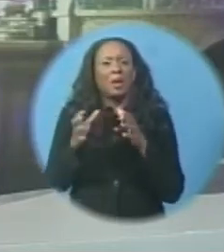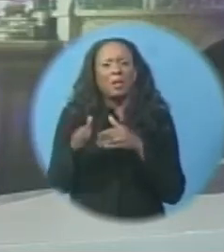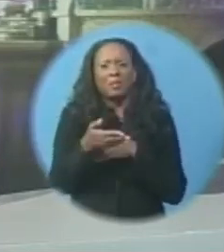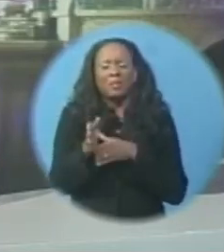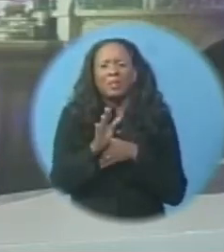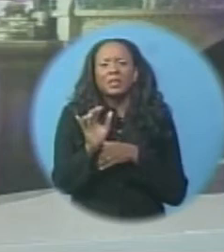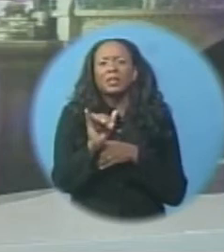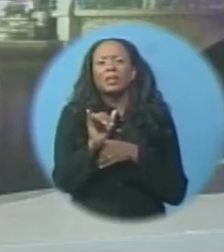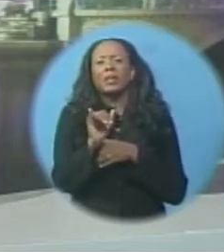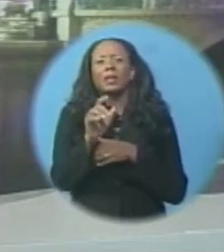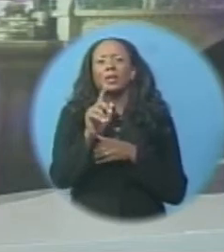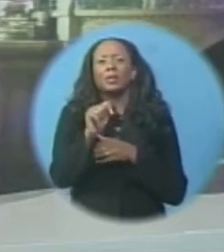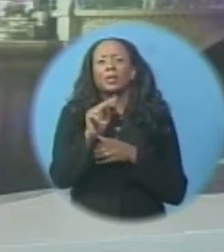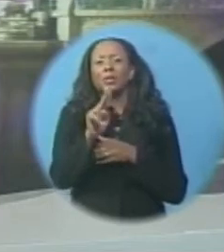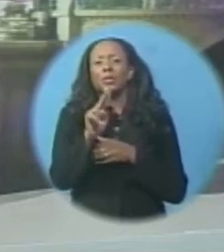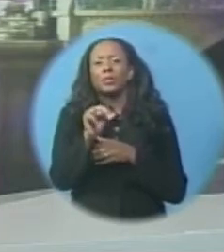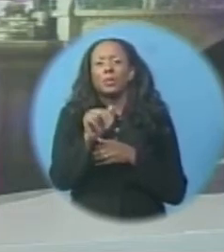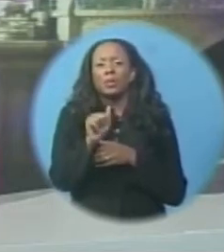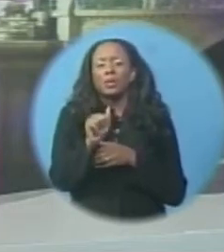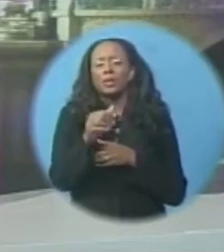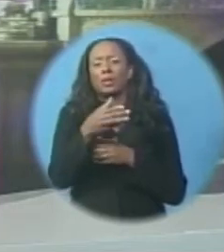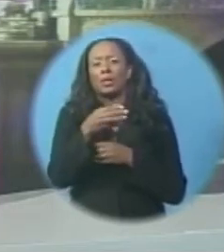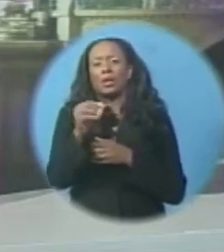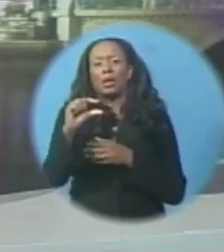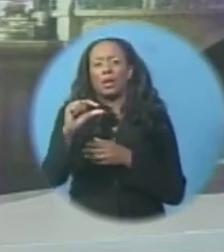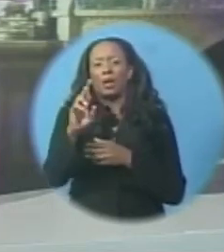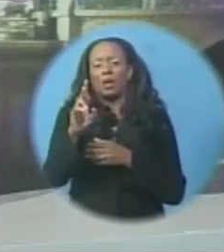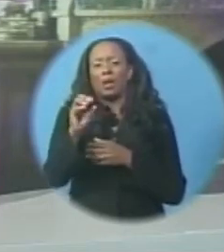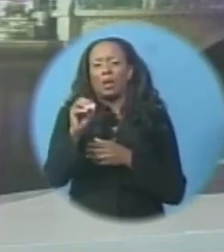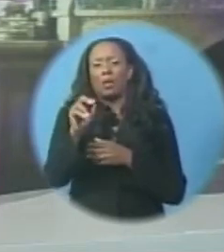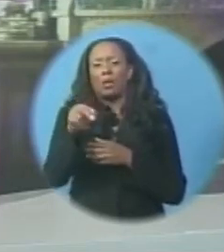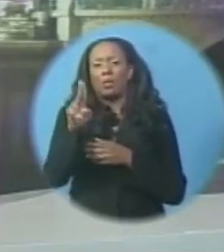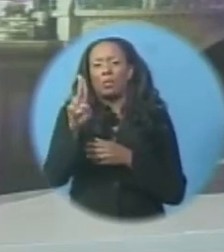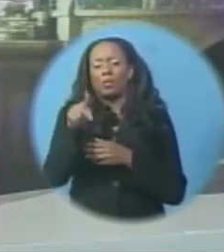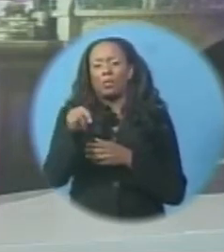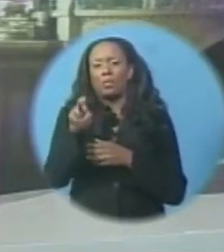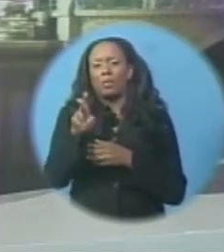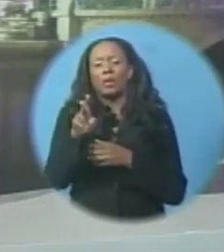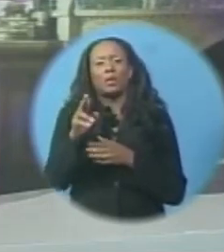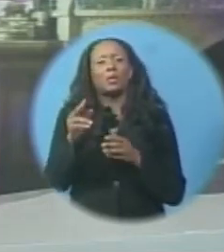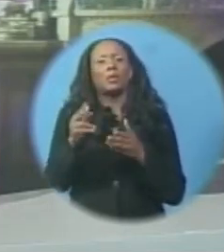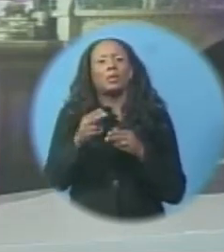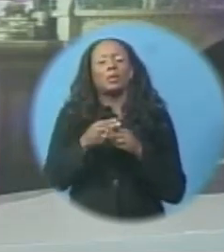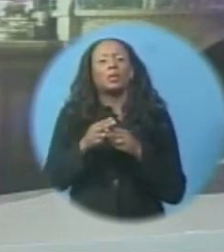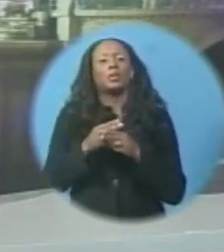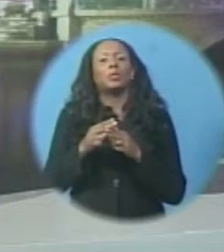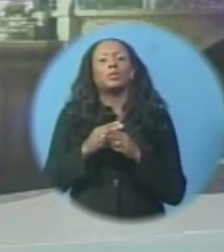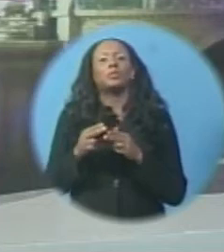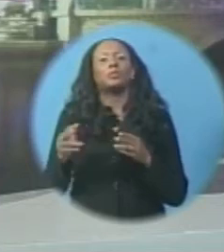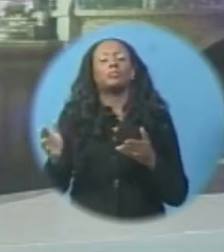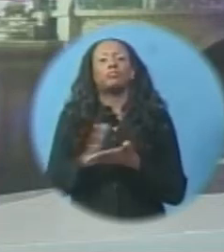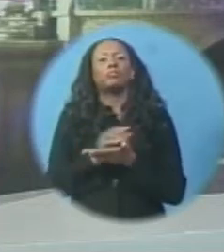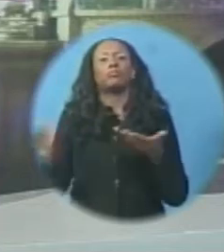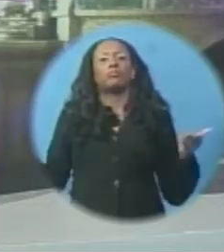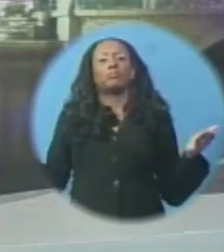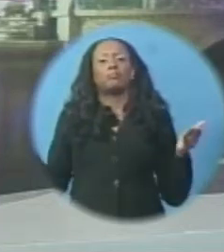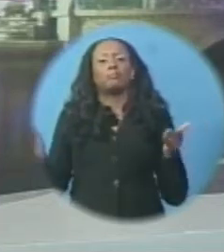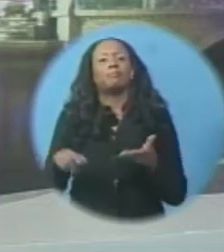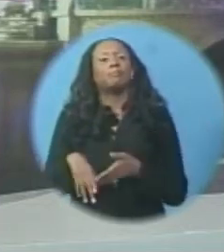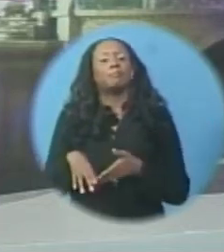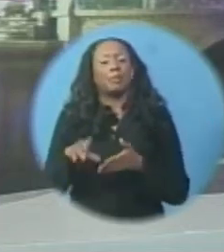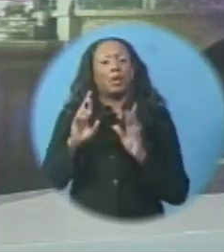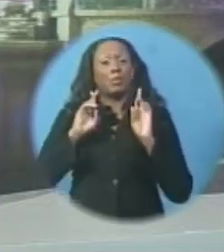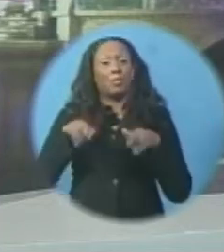and groupers, towards extinction. This is according to 2 regional red list reports published today by the